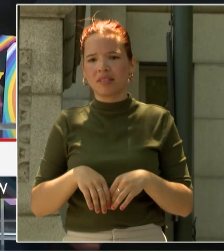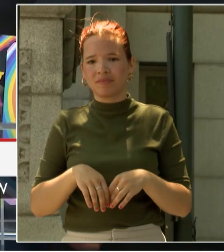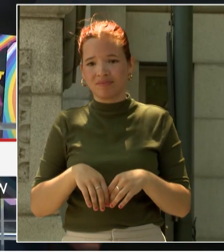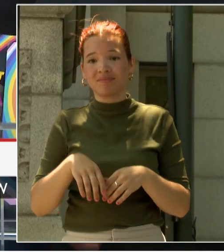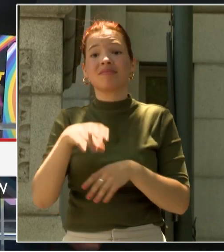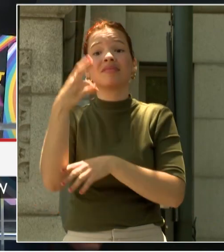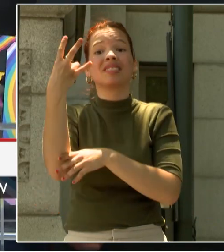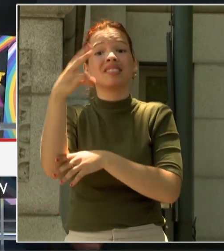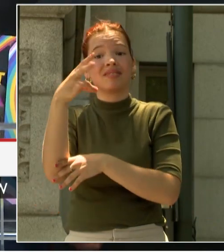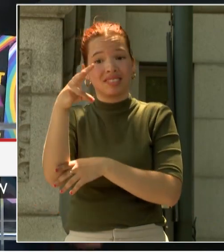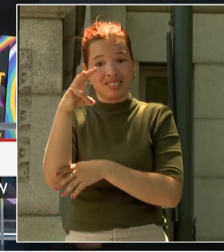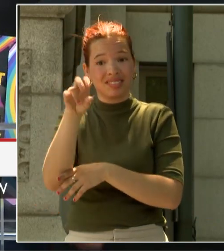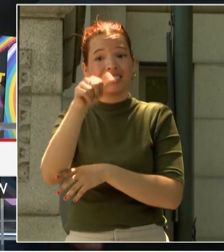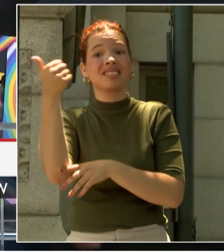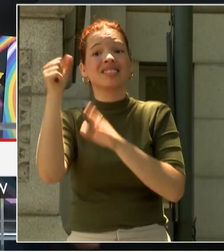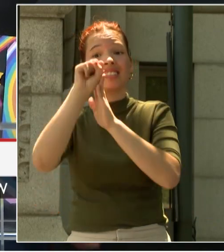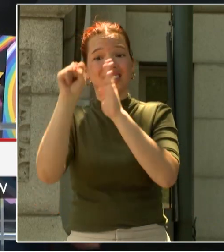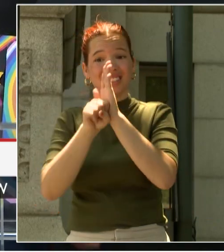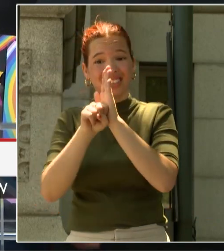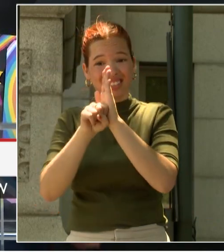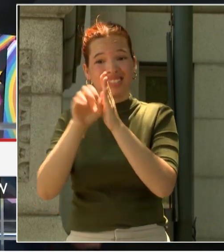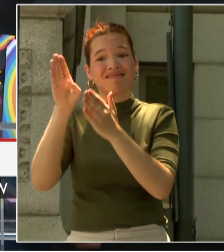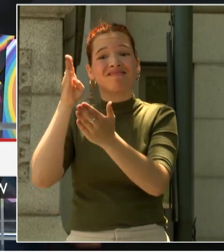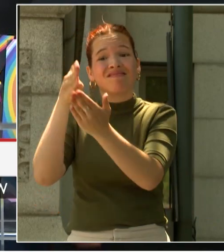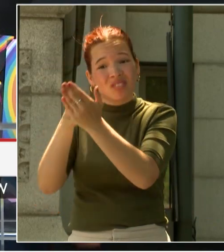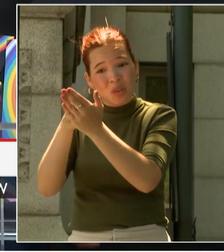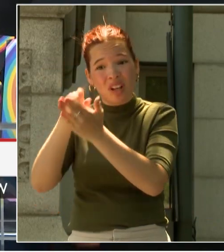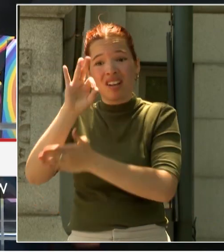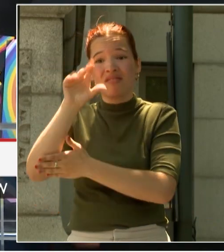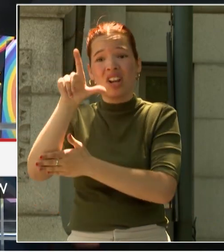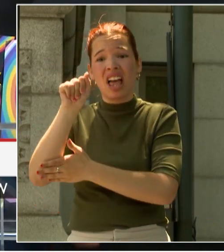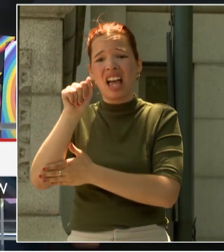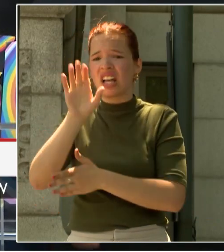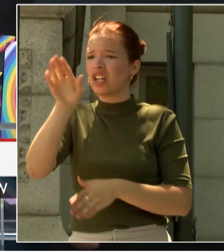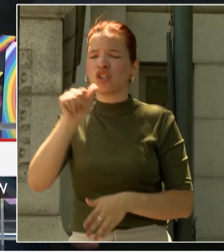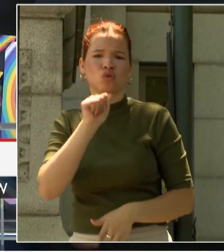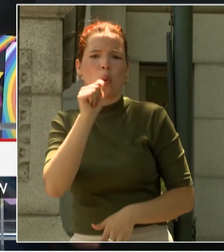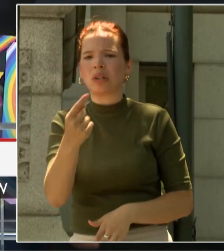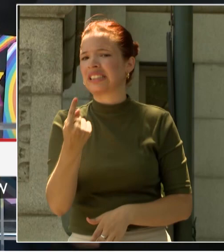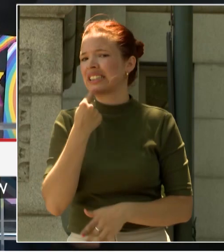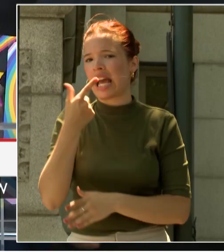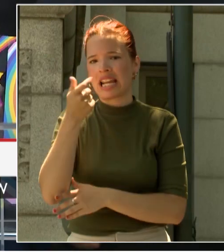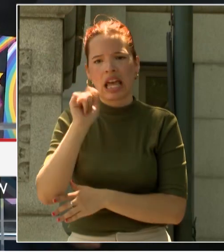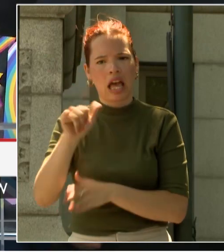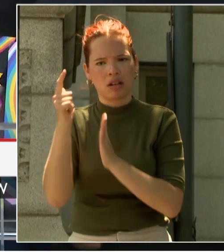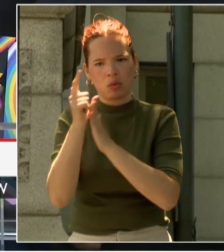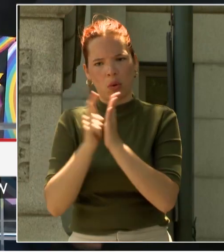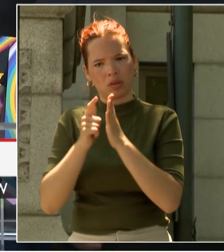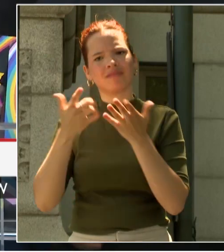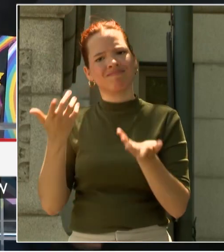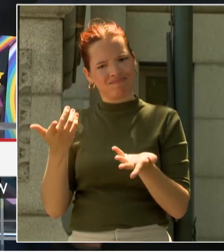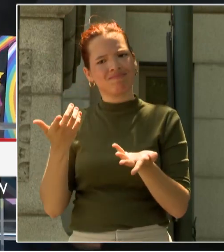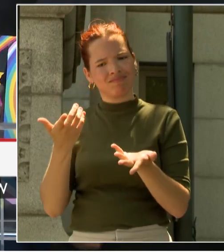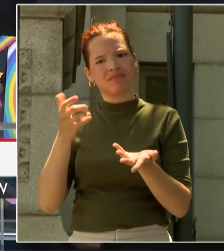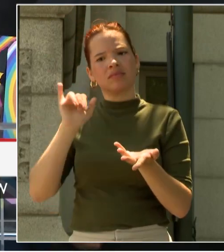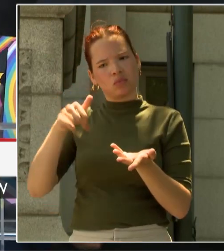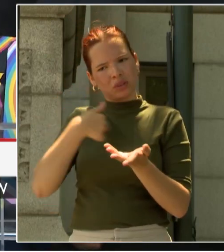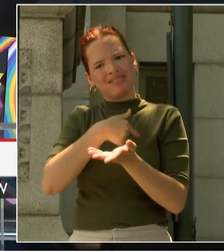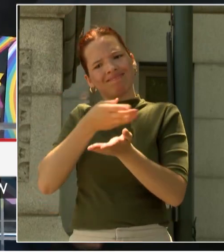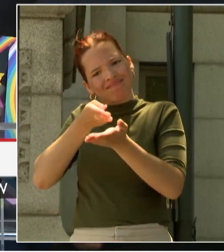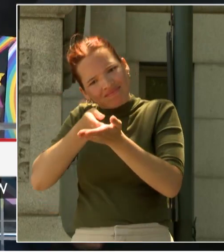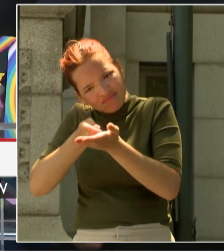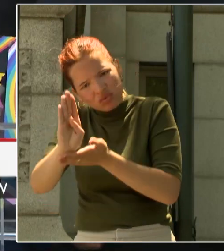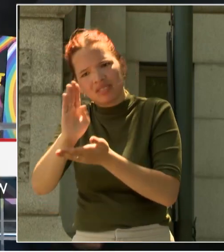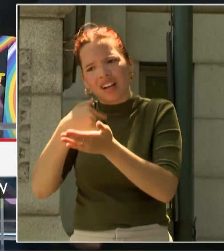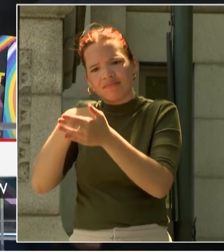Florida's Don't Say Gay law. We filed amicus briefs fighting for trans students' rights to access